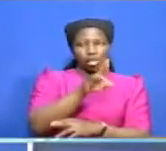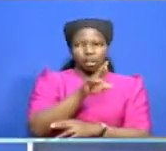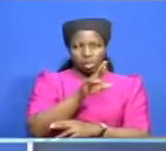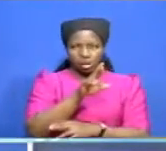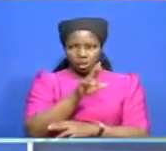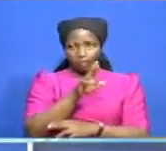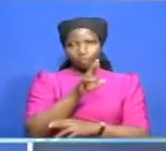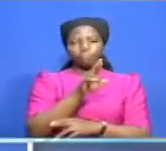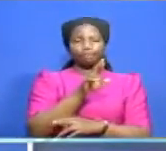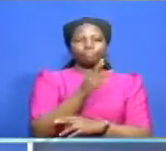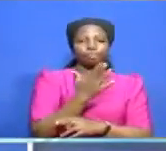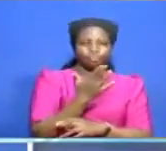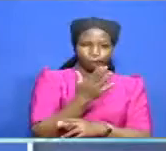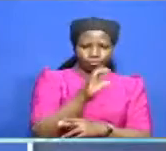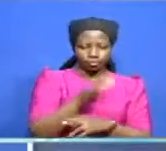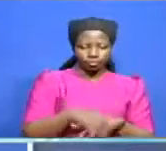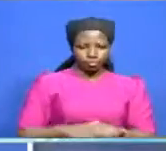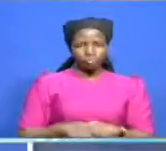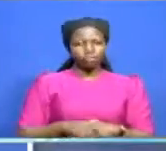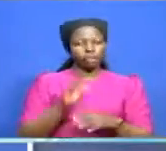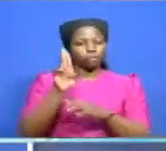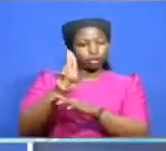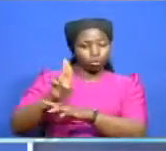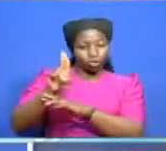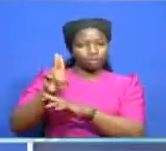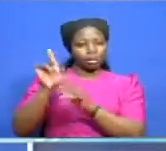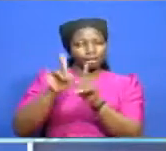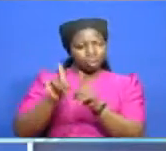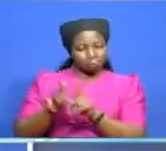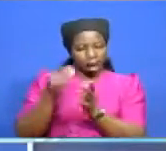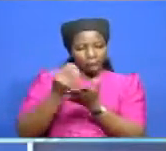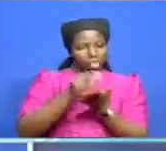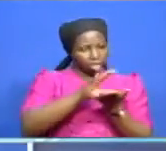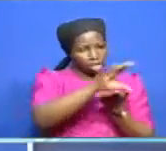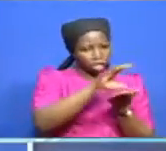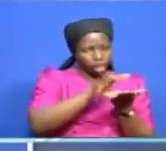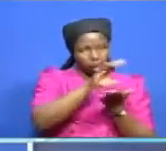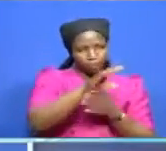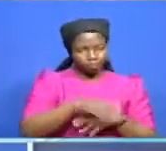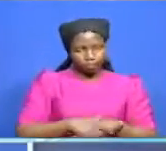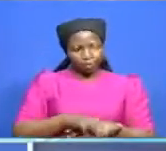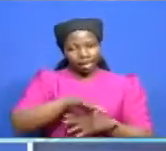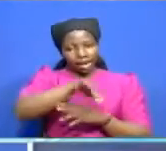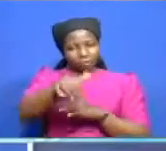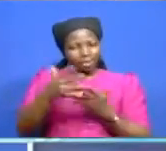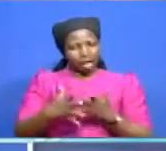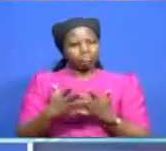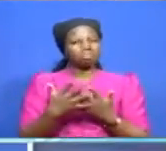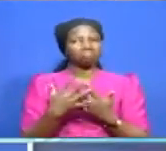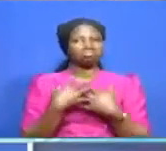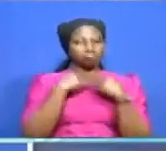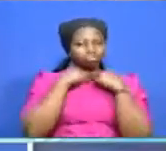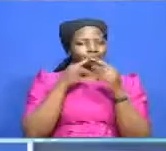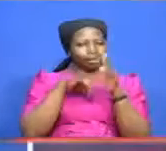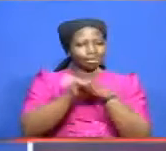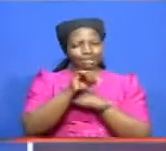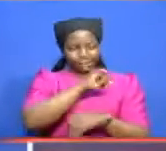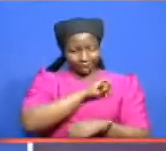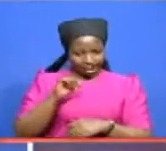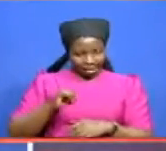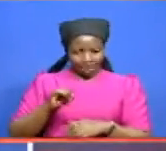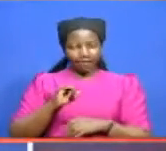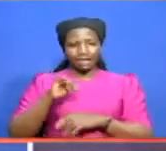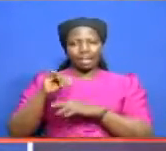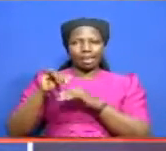sharing of county revenues. Even as the counties remain cash-strapped due to the impasse at the Senate, Limuru Member of Parliament